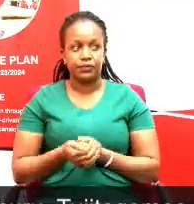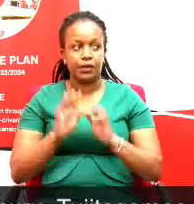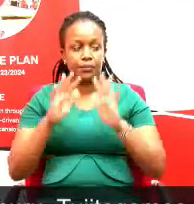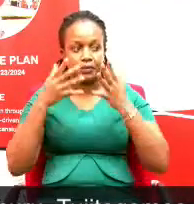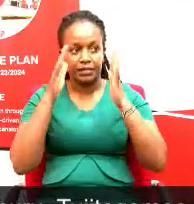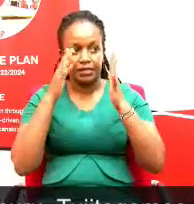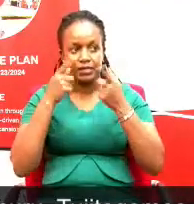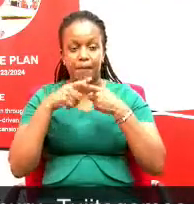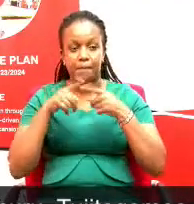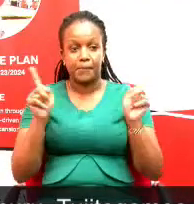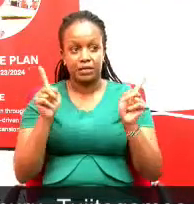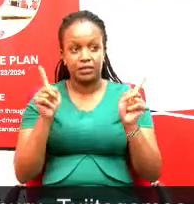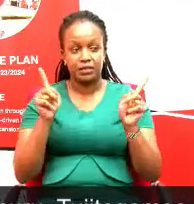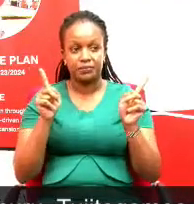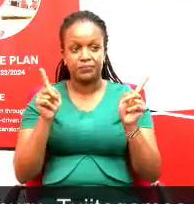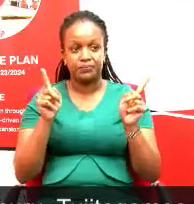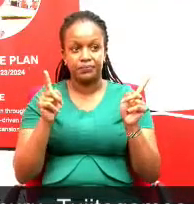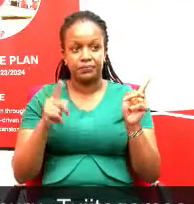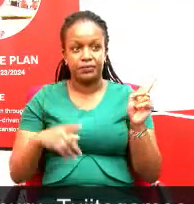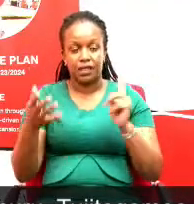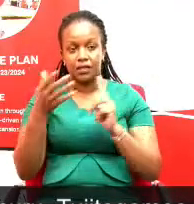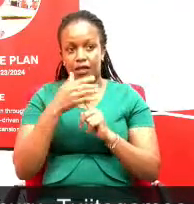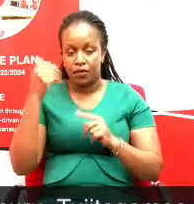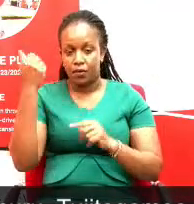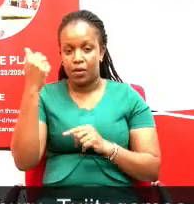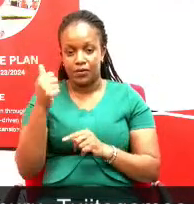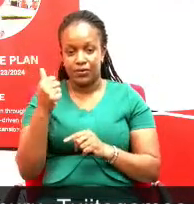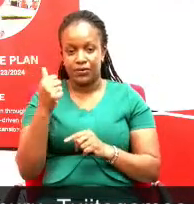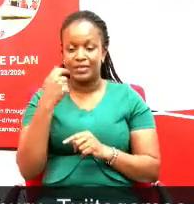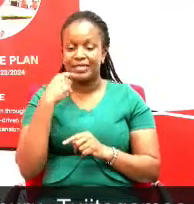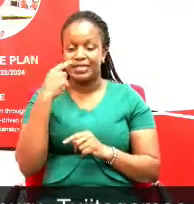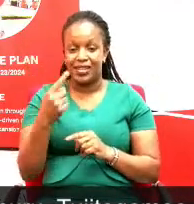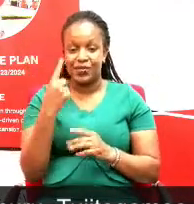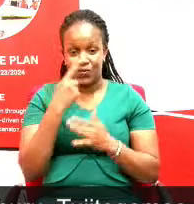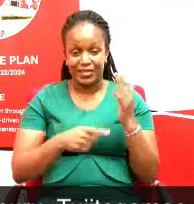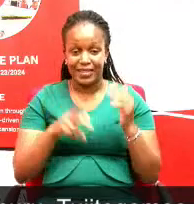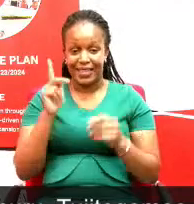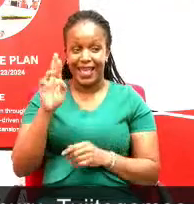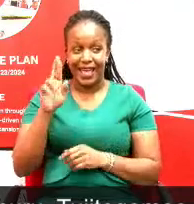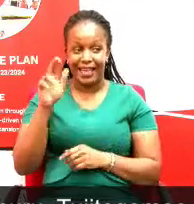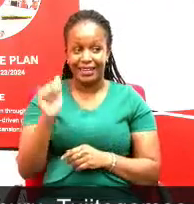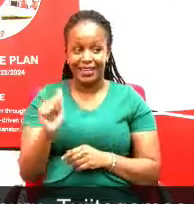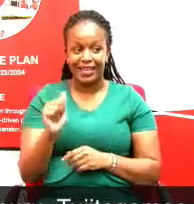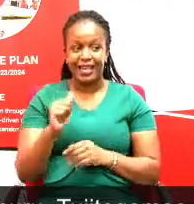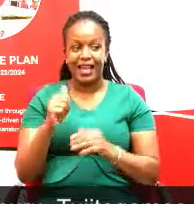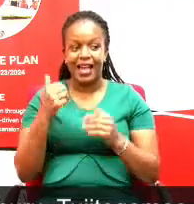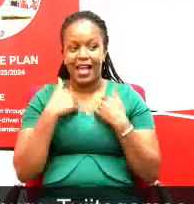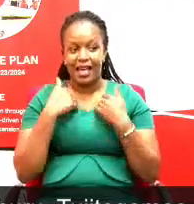praises, but he didn't fall short of saying that KRA has